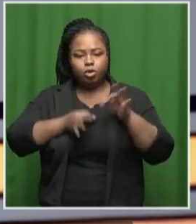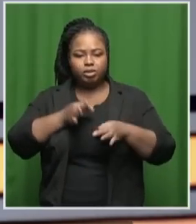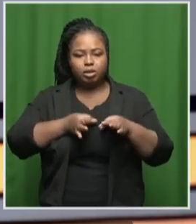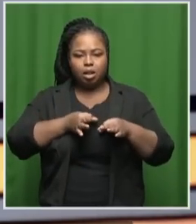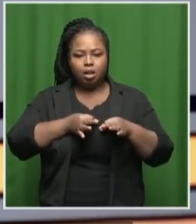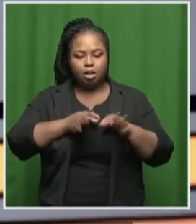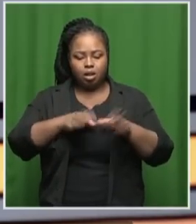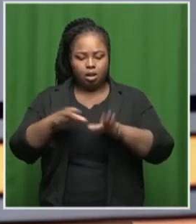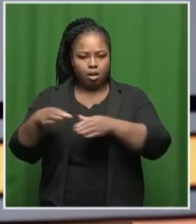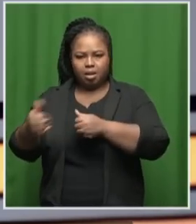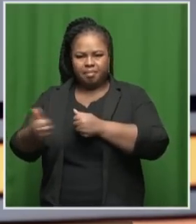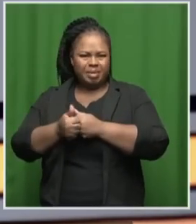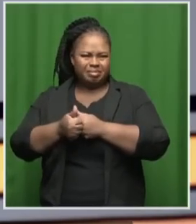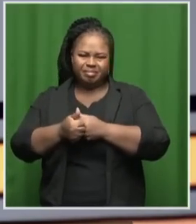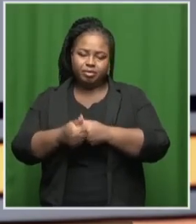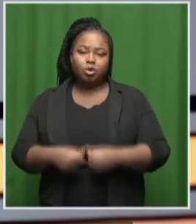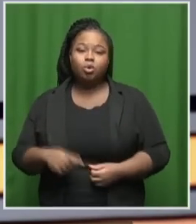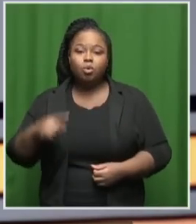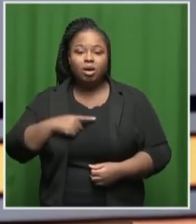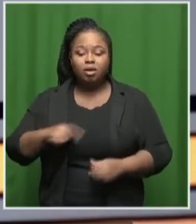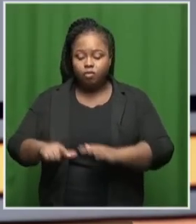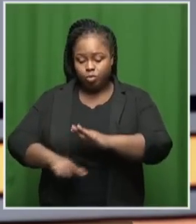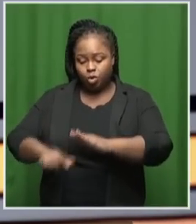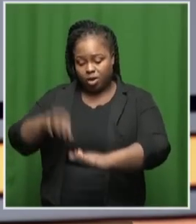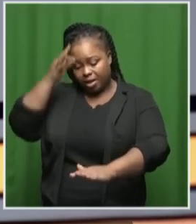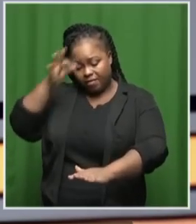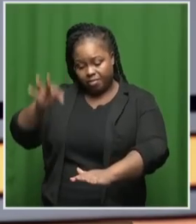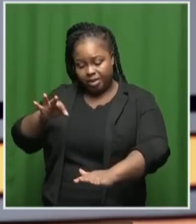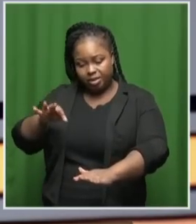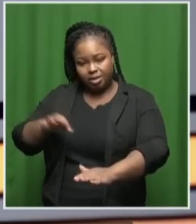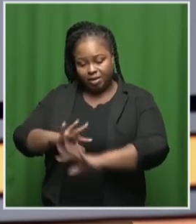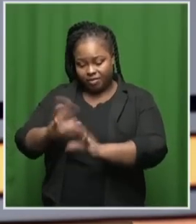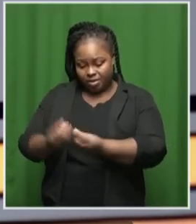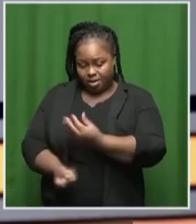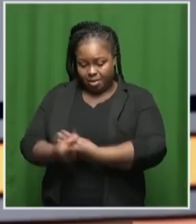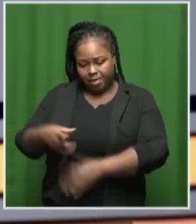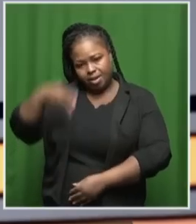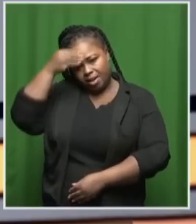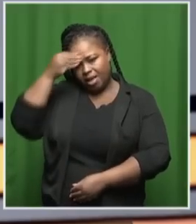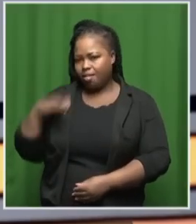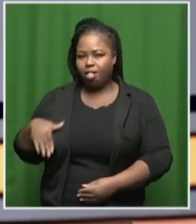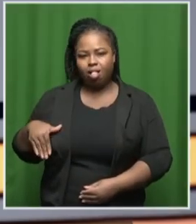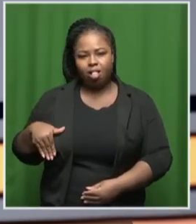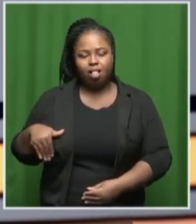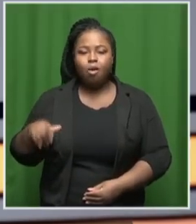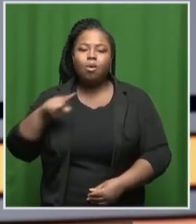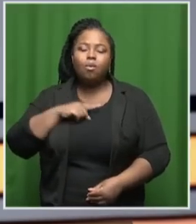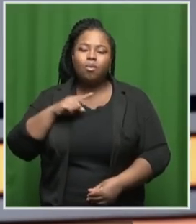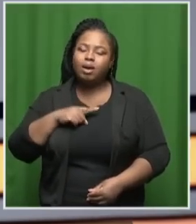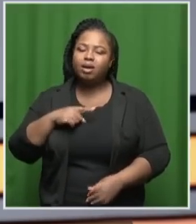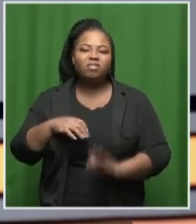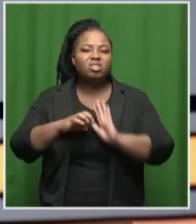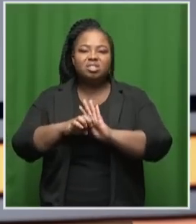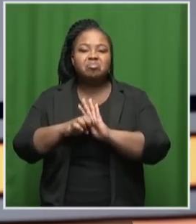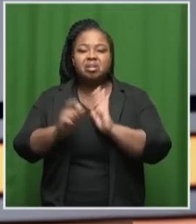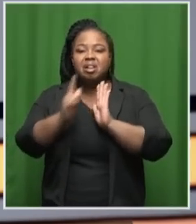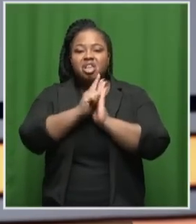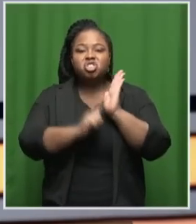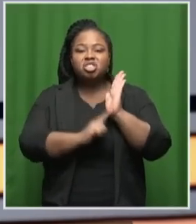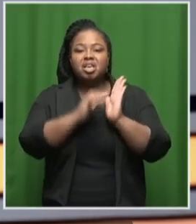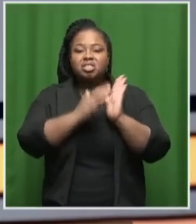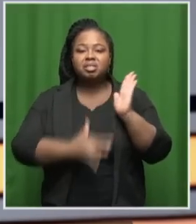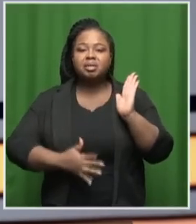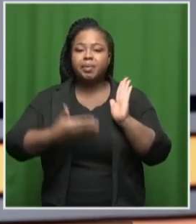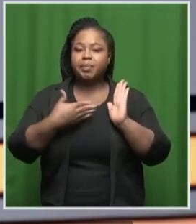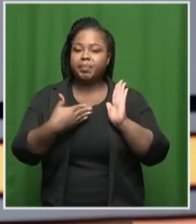not learned the lesson from local government. For example, we do not have any legislation